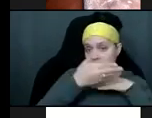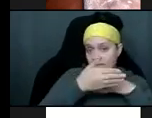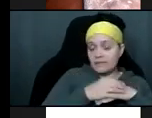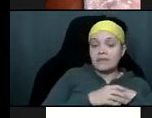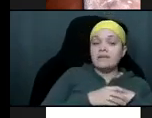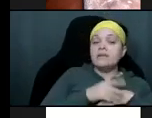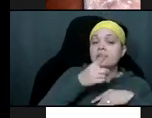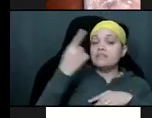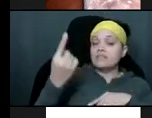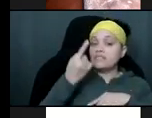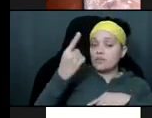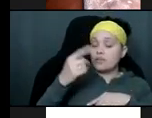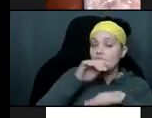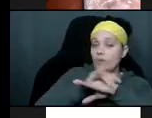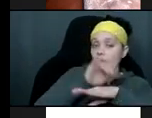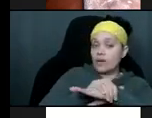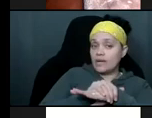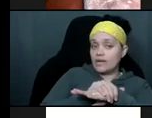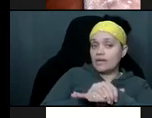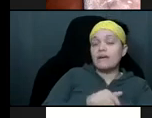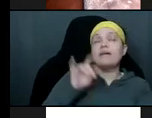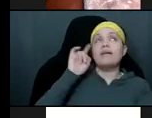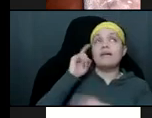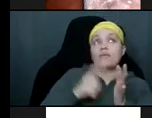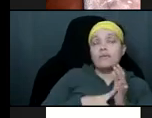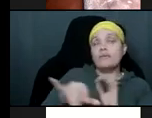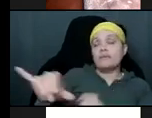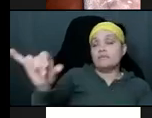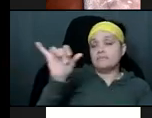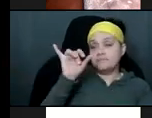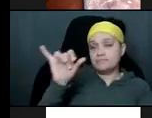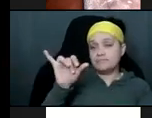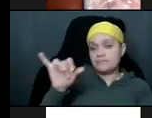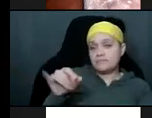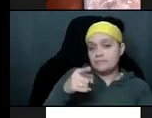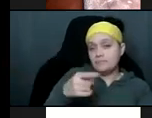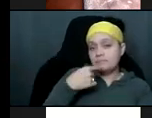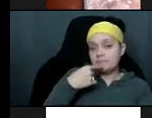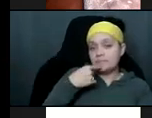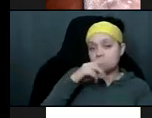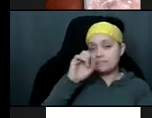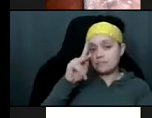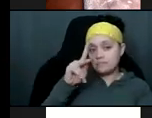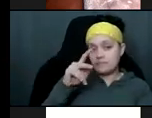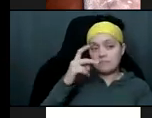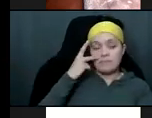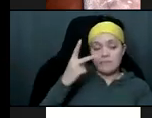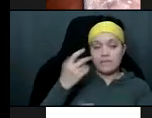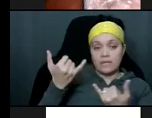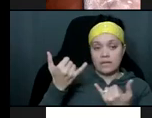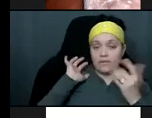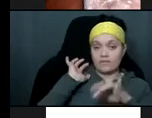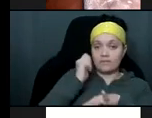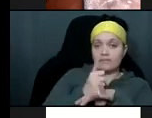And someone for Britain has a realization here. They say, okay, look, we've now settled